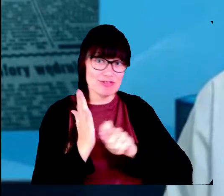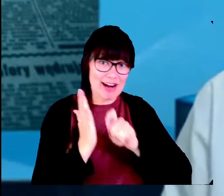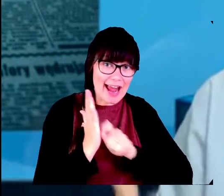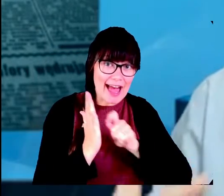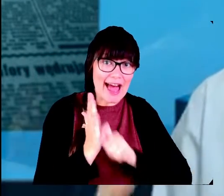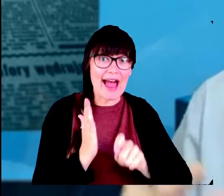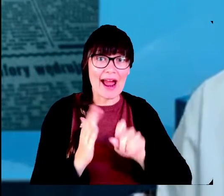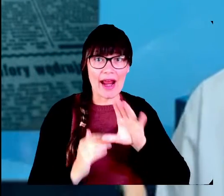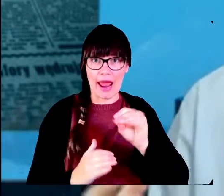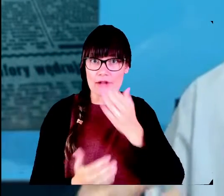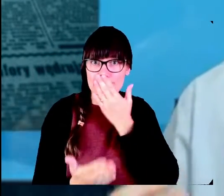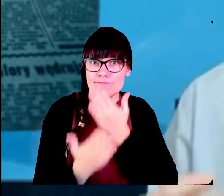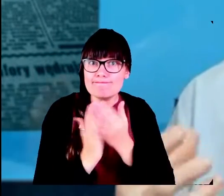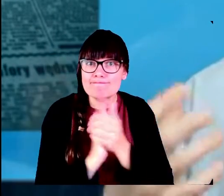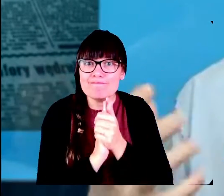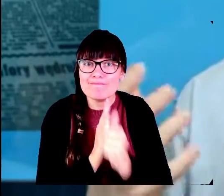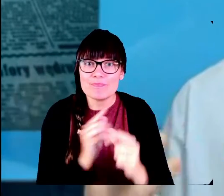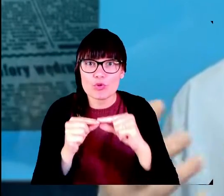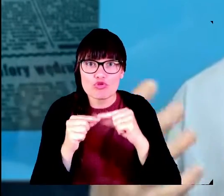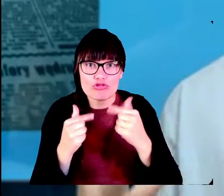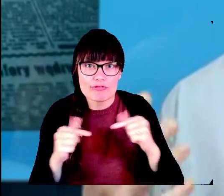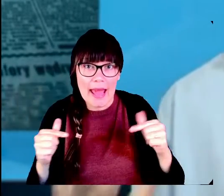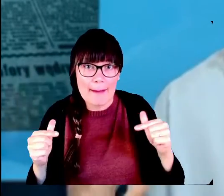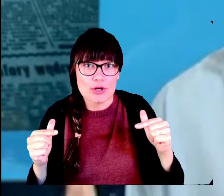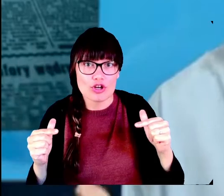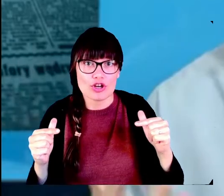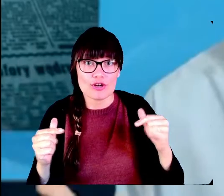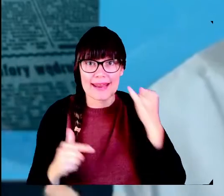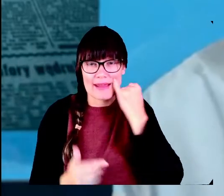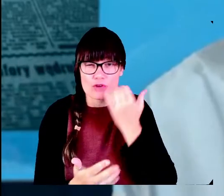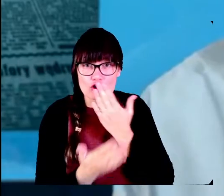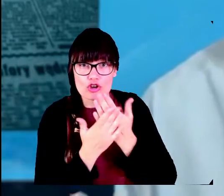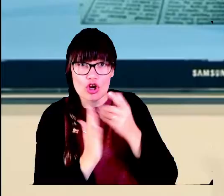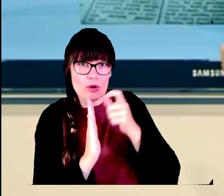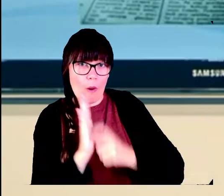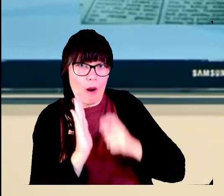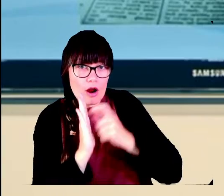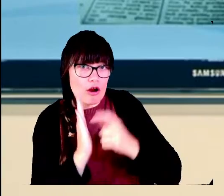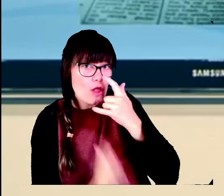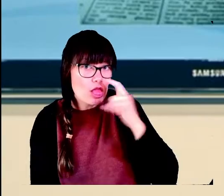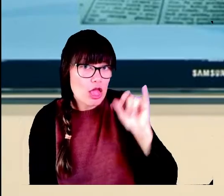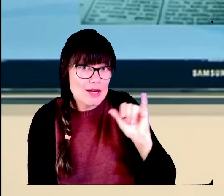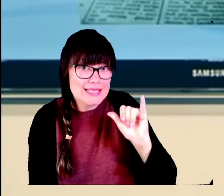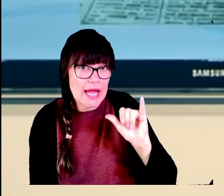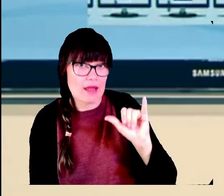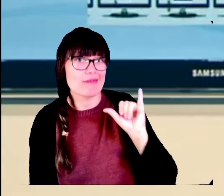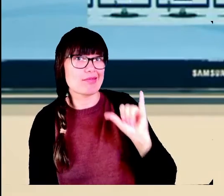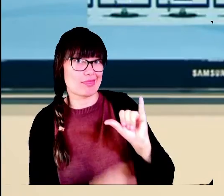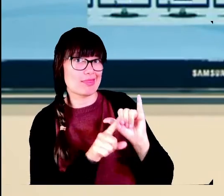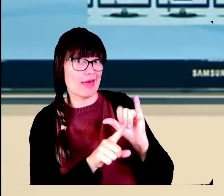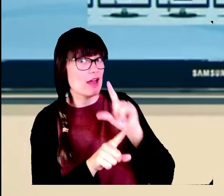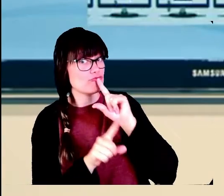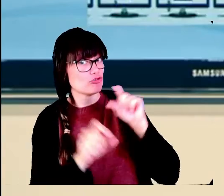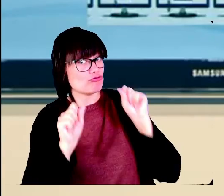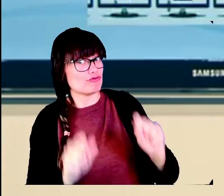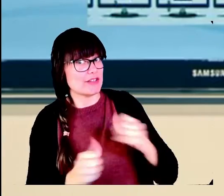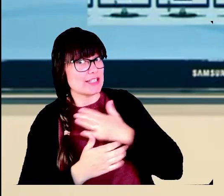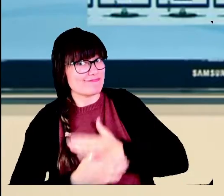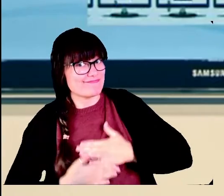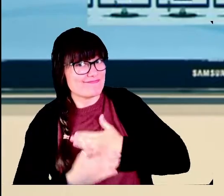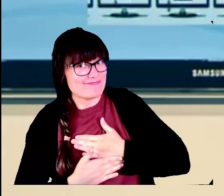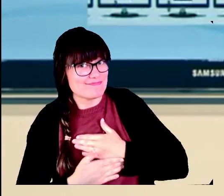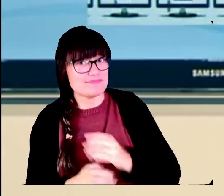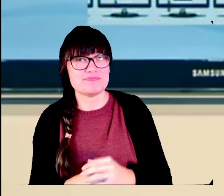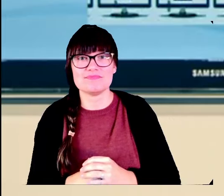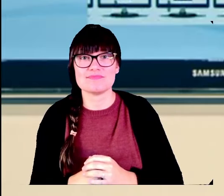you know good grammar and you kind of know what a good article or paper looks like, this is something you could really enjoy. Now, what does